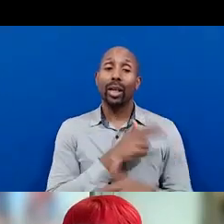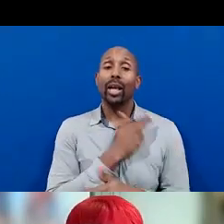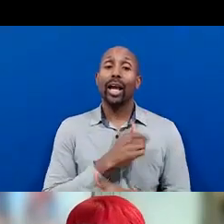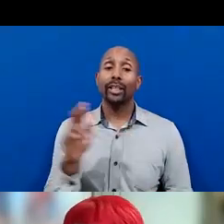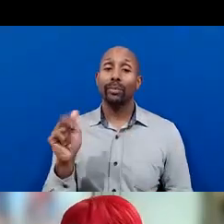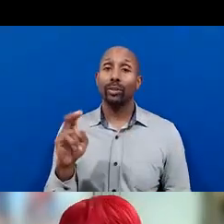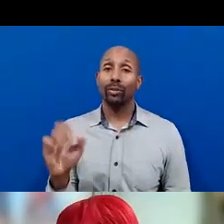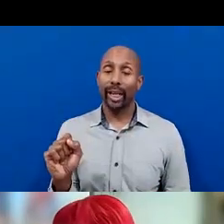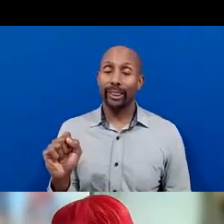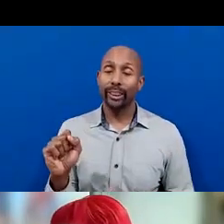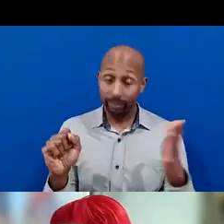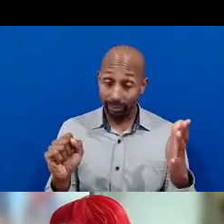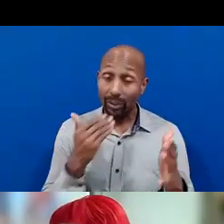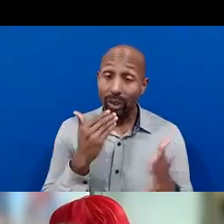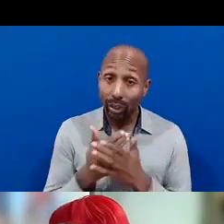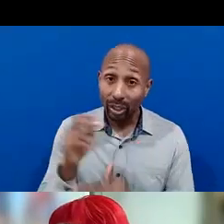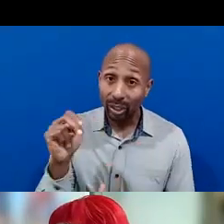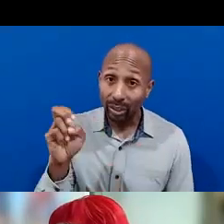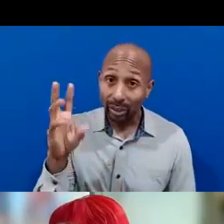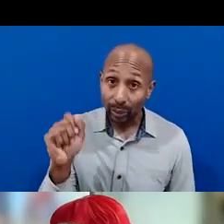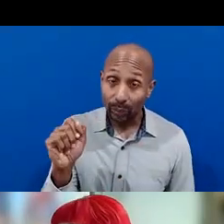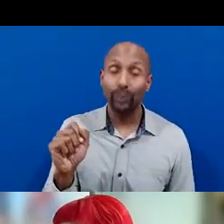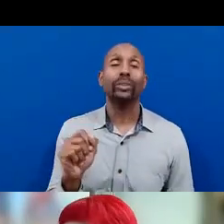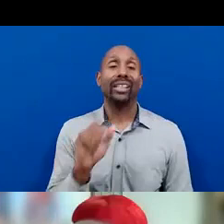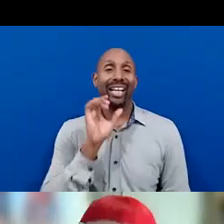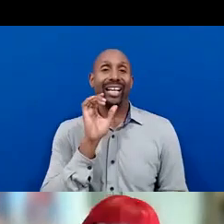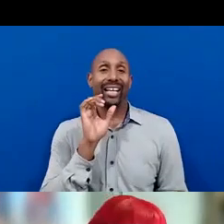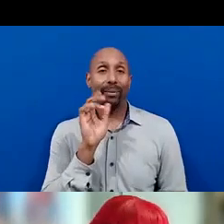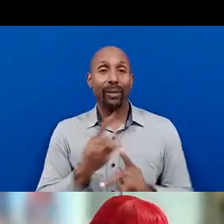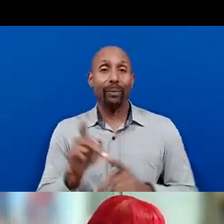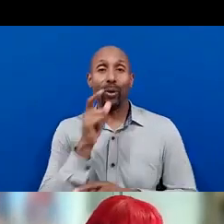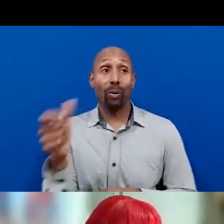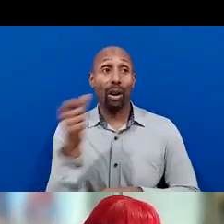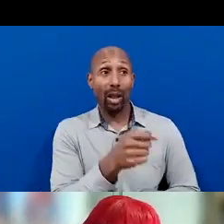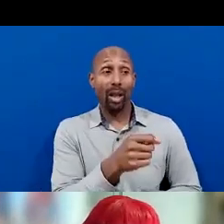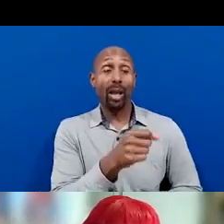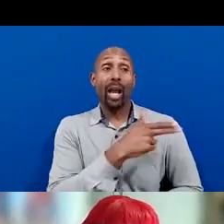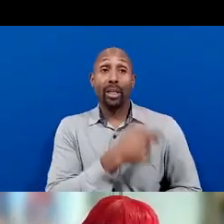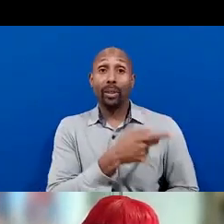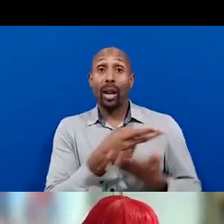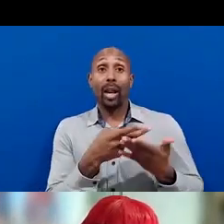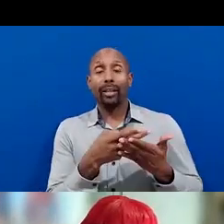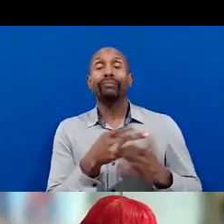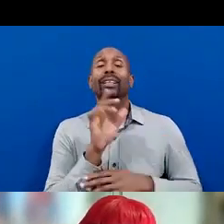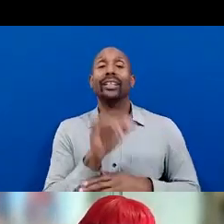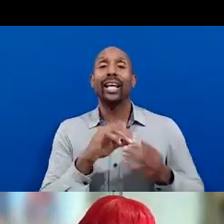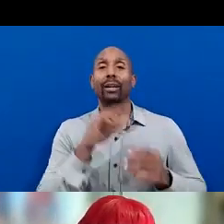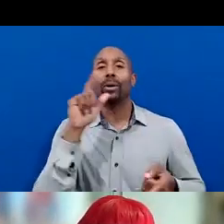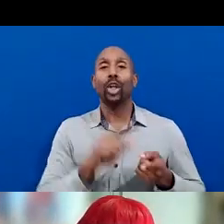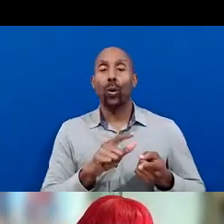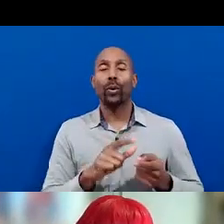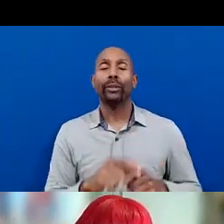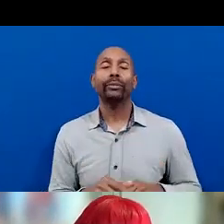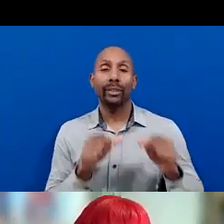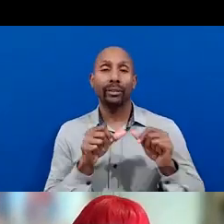low. And I'm looking to see if I give more information on that. Yeah, so I'll show you that information. Here's the thing for us to keep